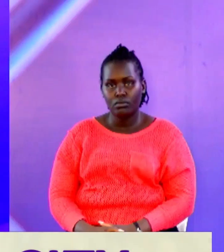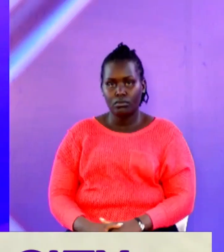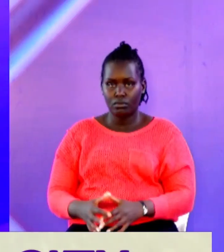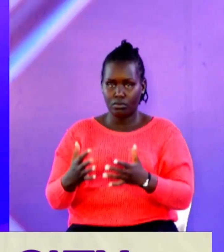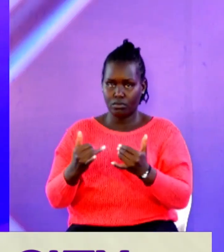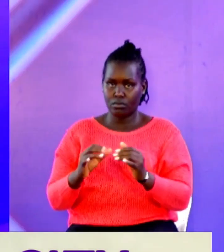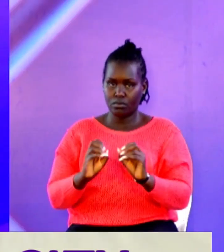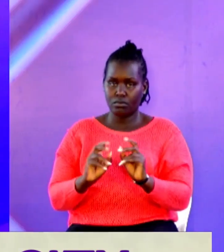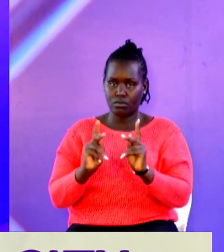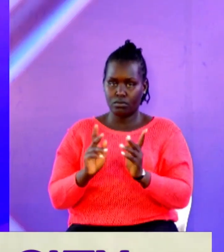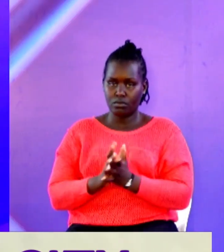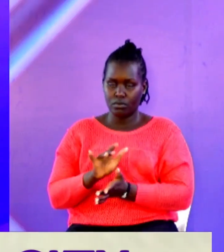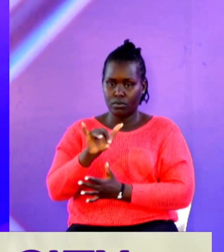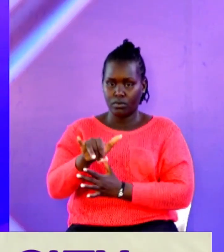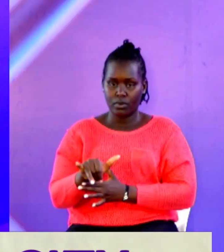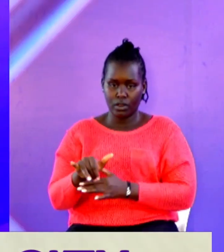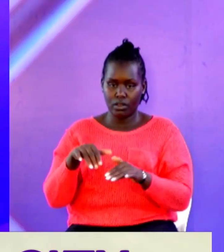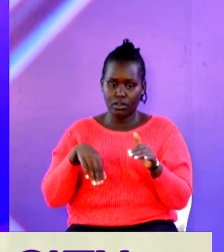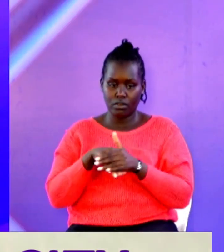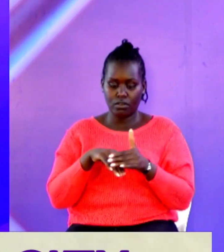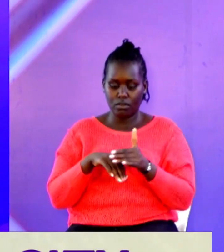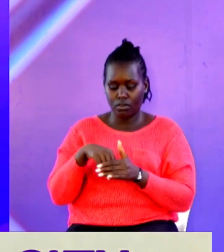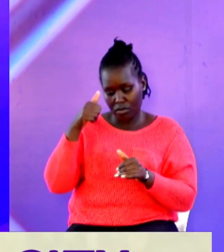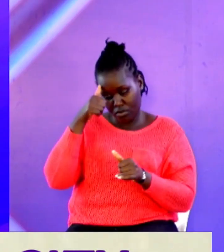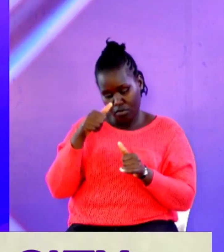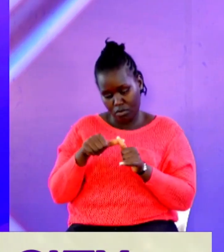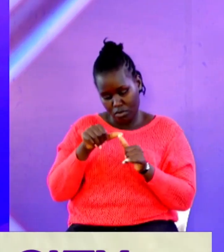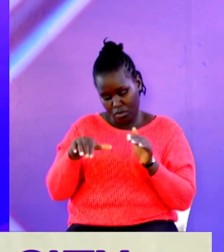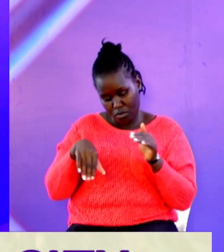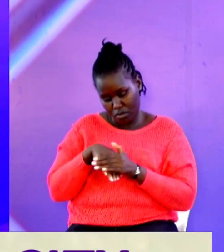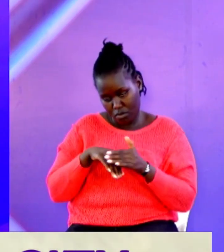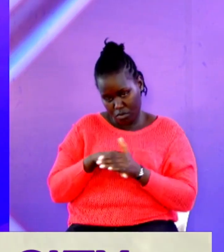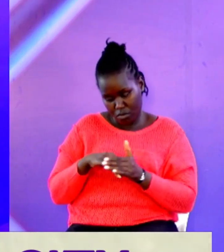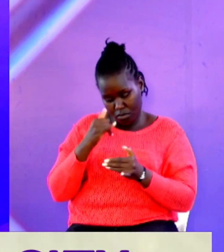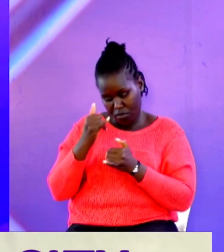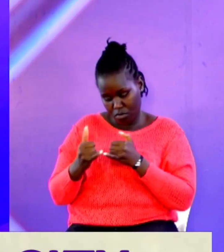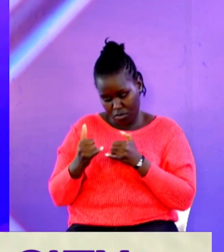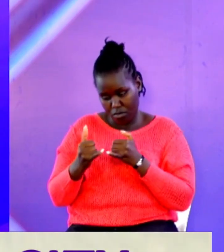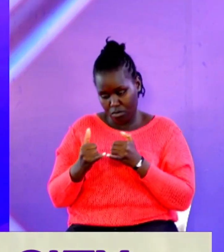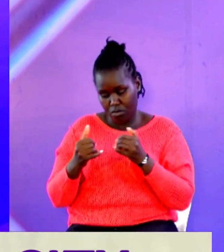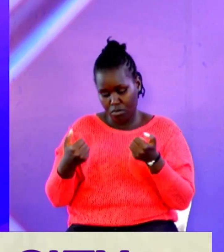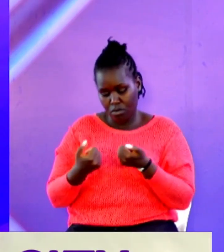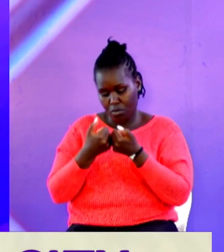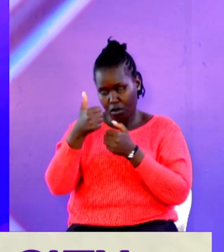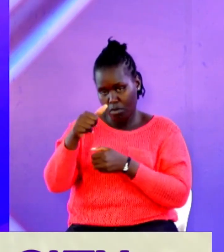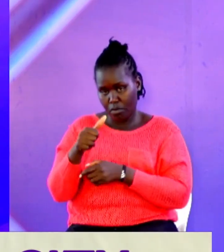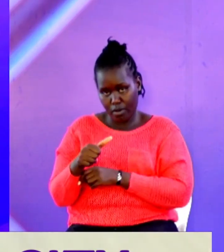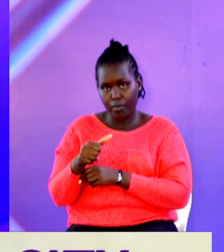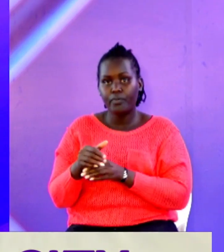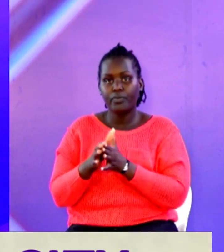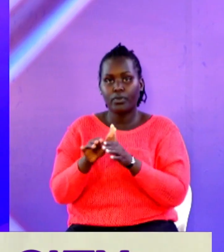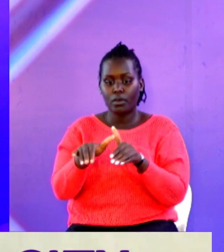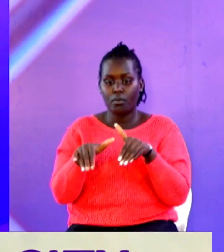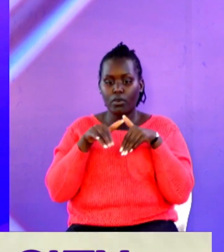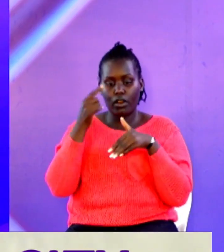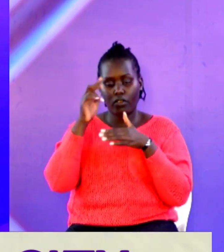Now, okay, that is football, and remember, the football final has not happened yet, and we will be waiting